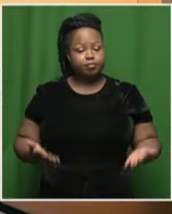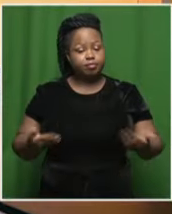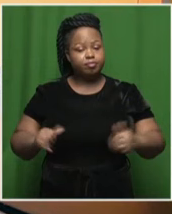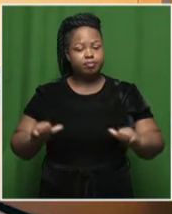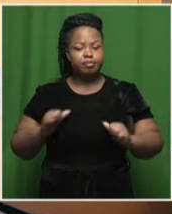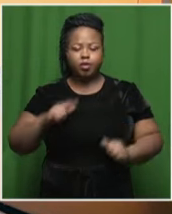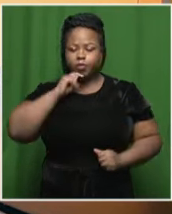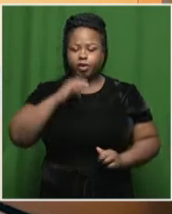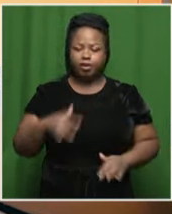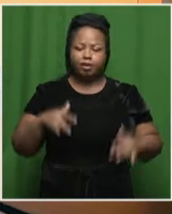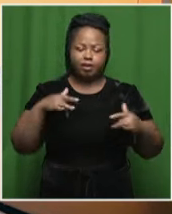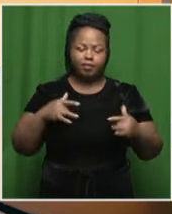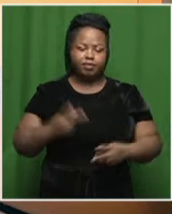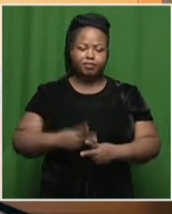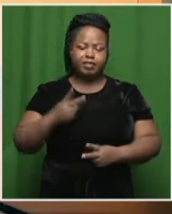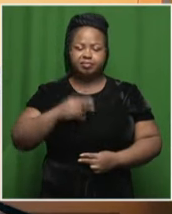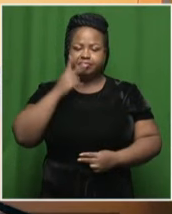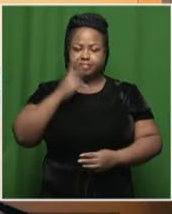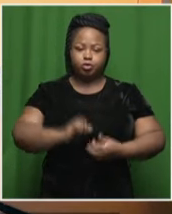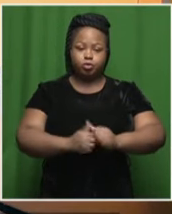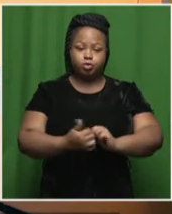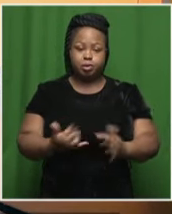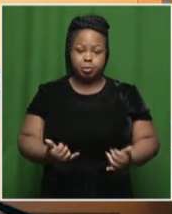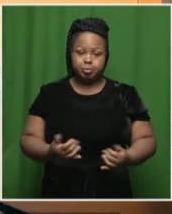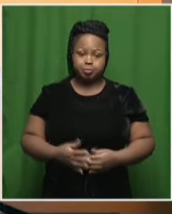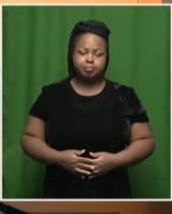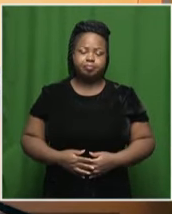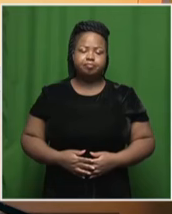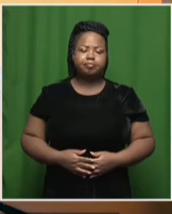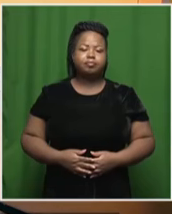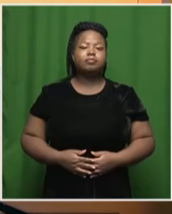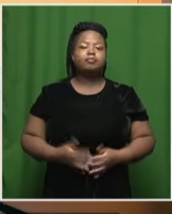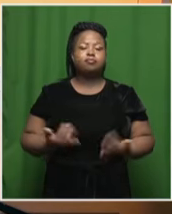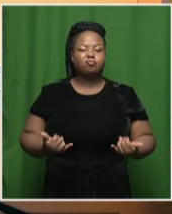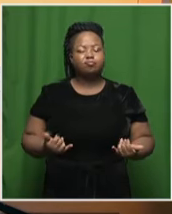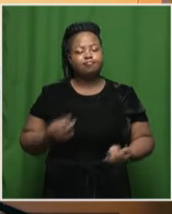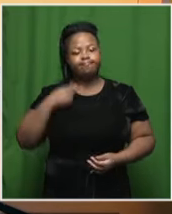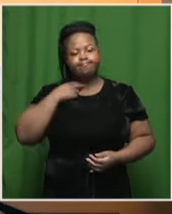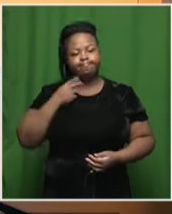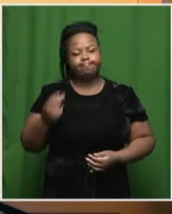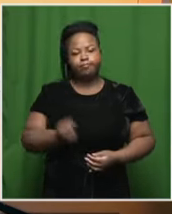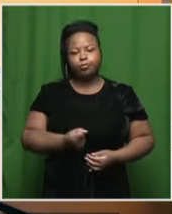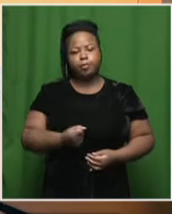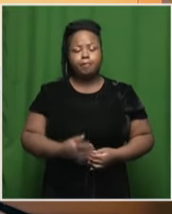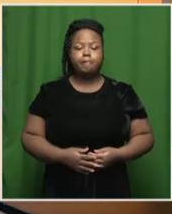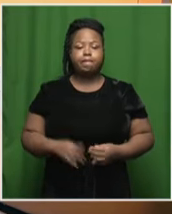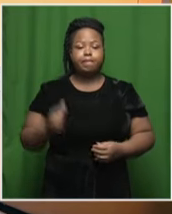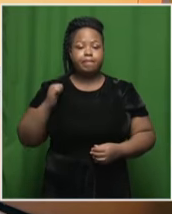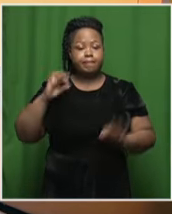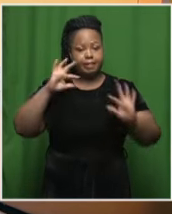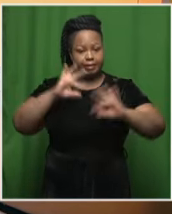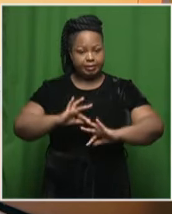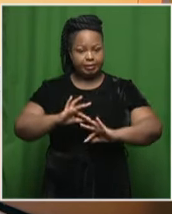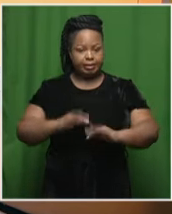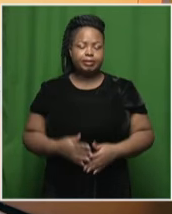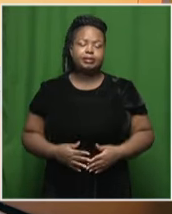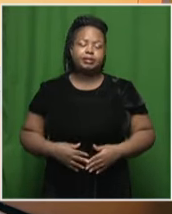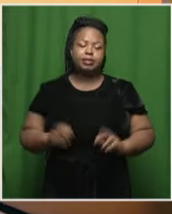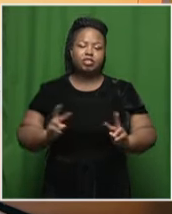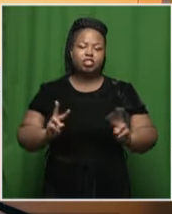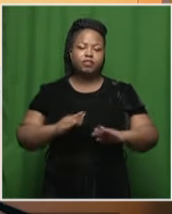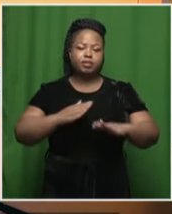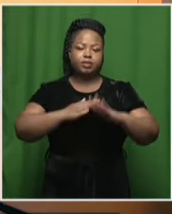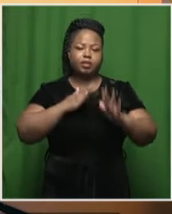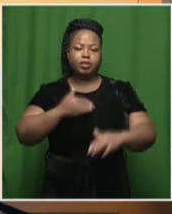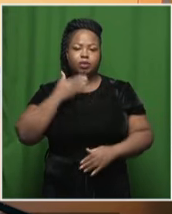Welcome back to Morning Live. A final look at your sport news now for today. Now, an unfortunate news coming through from last night. Kaizer Chiefs